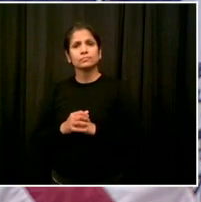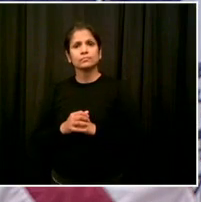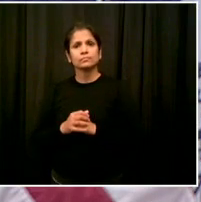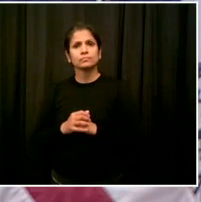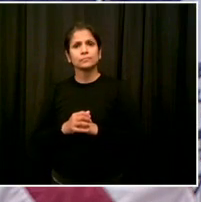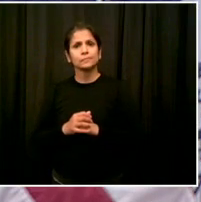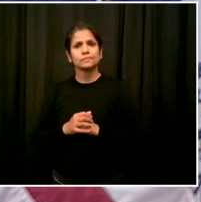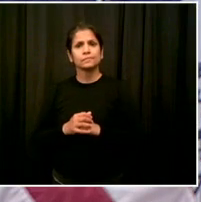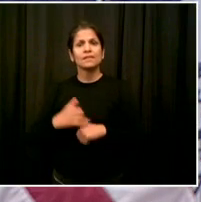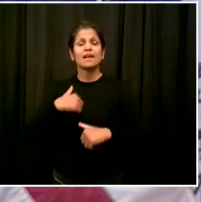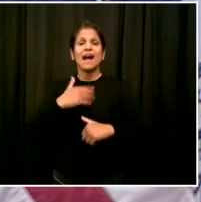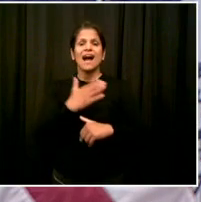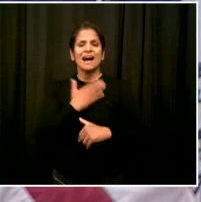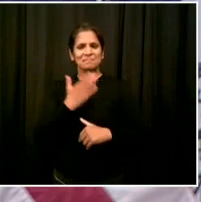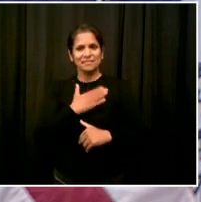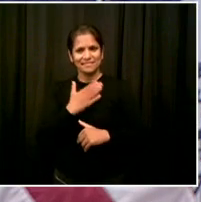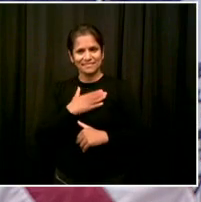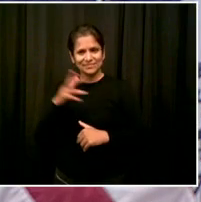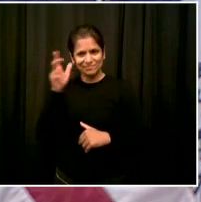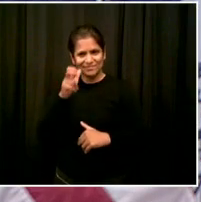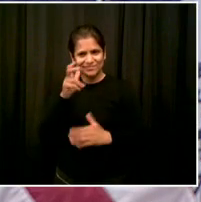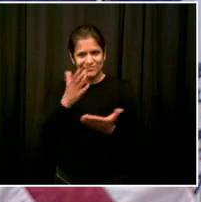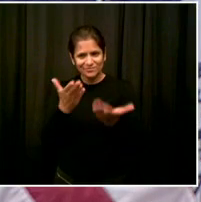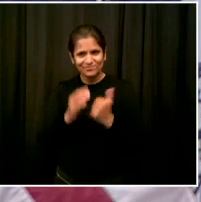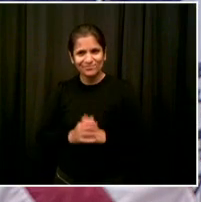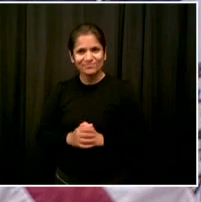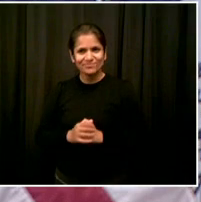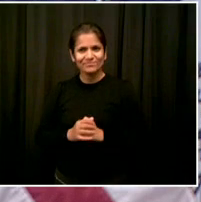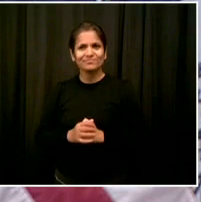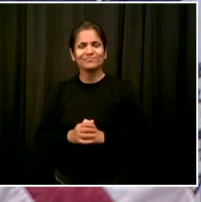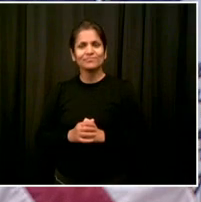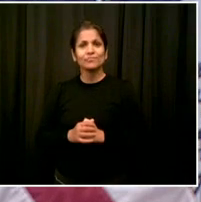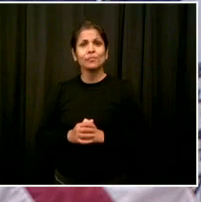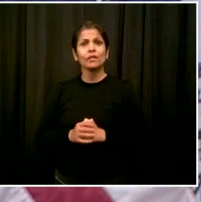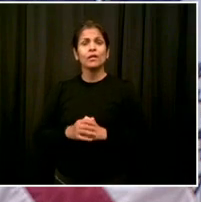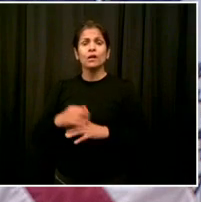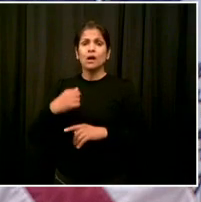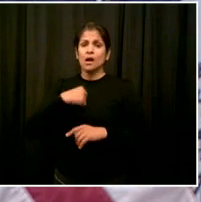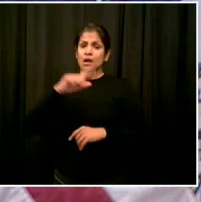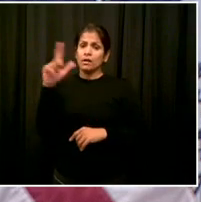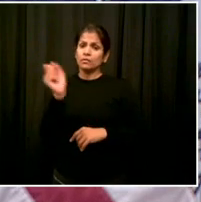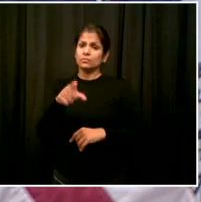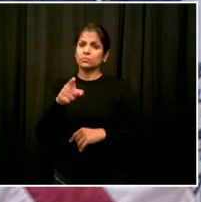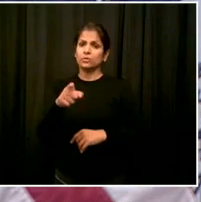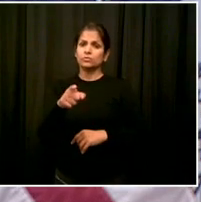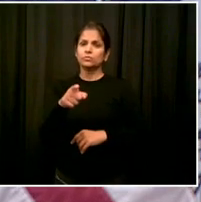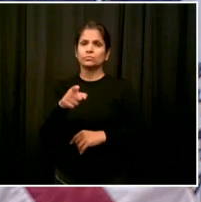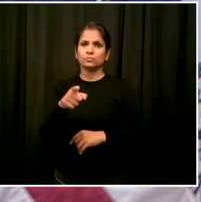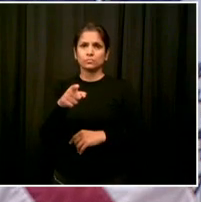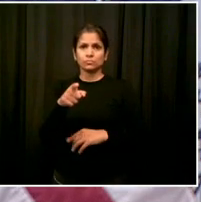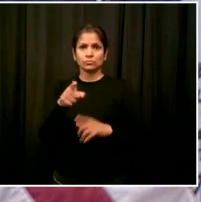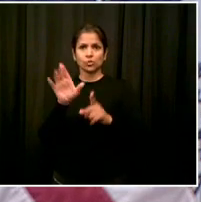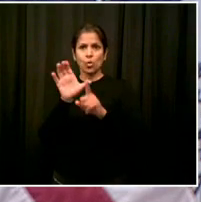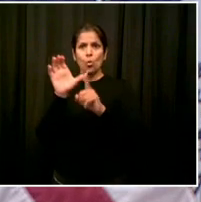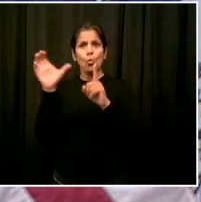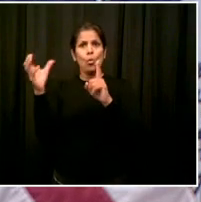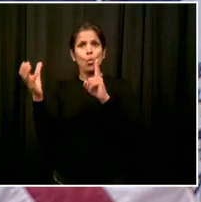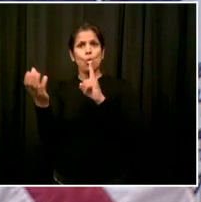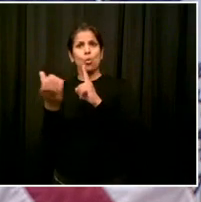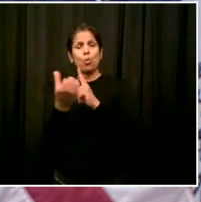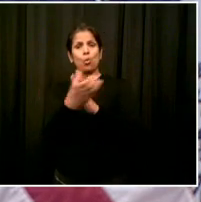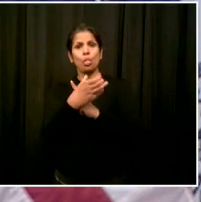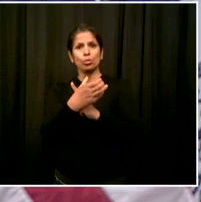So I have a question about the culture and the NYPD and the implications of that